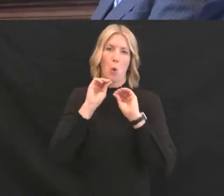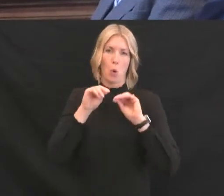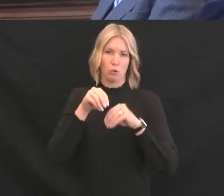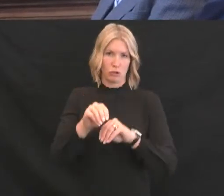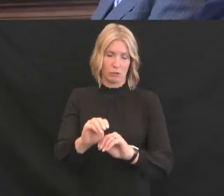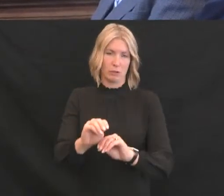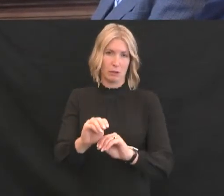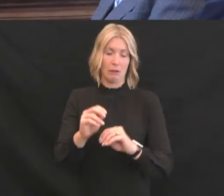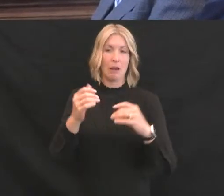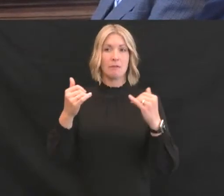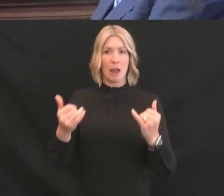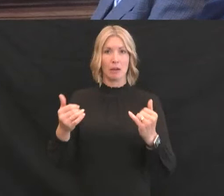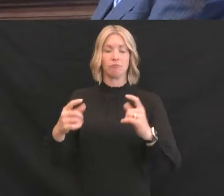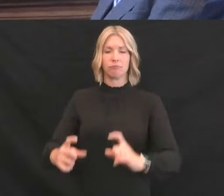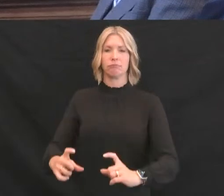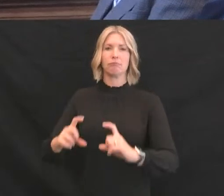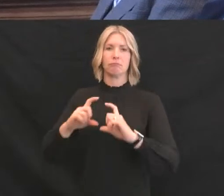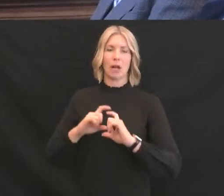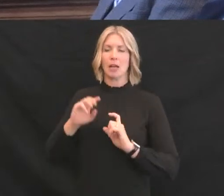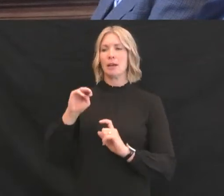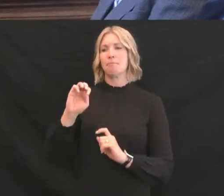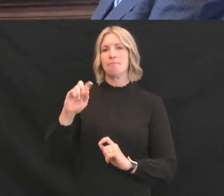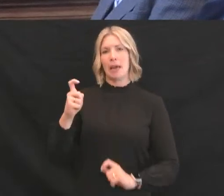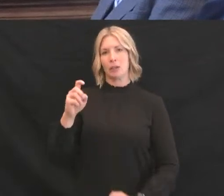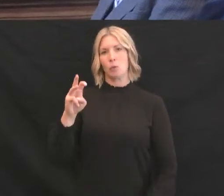Labrador, Maxwell Max Short.